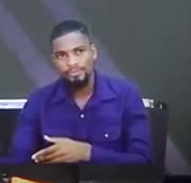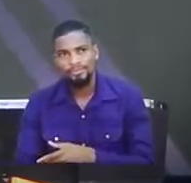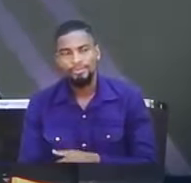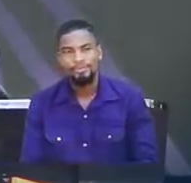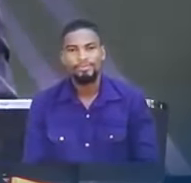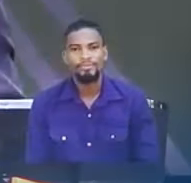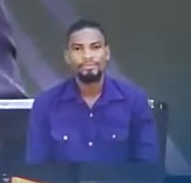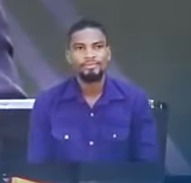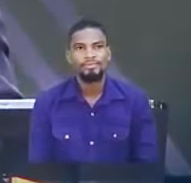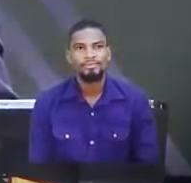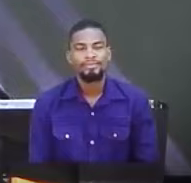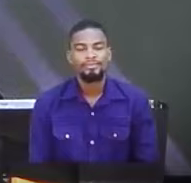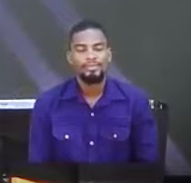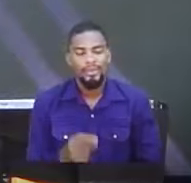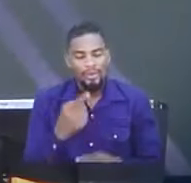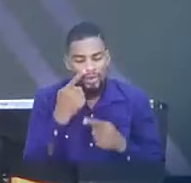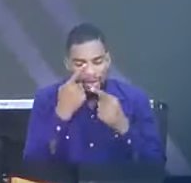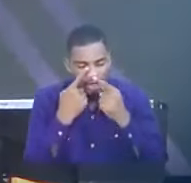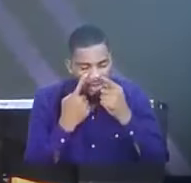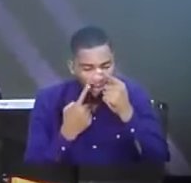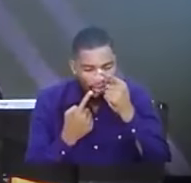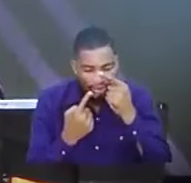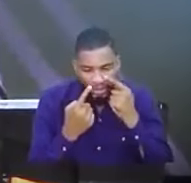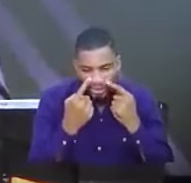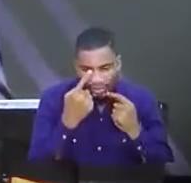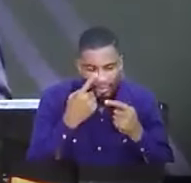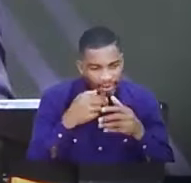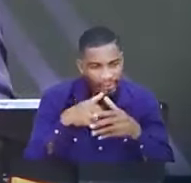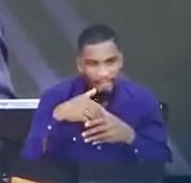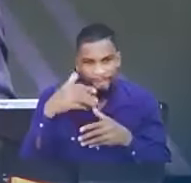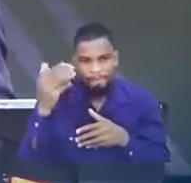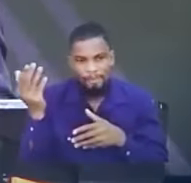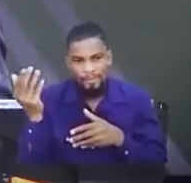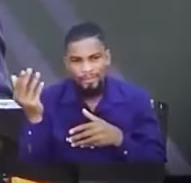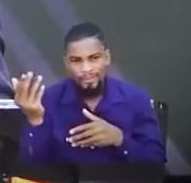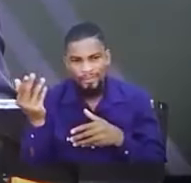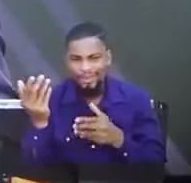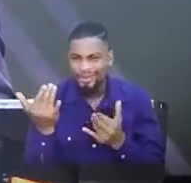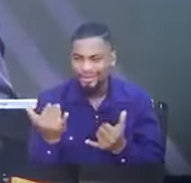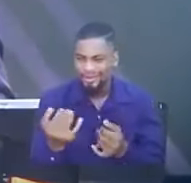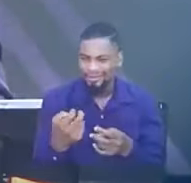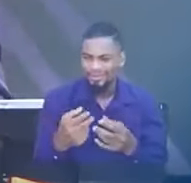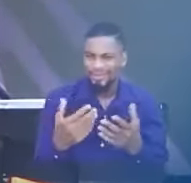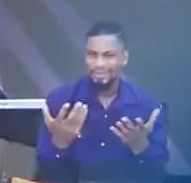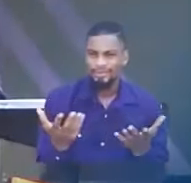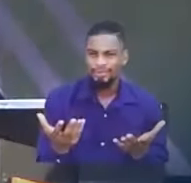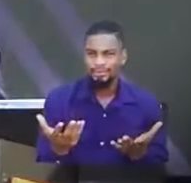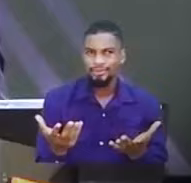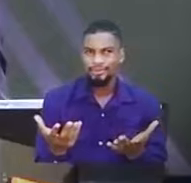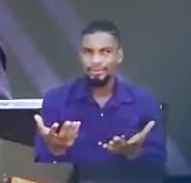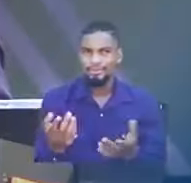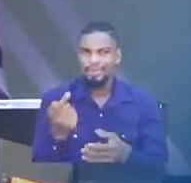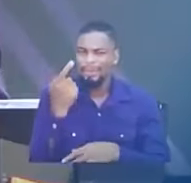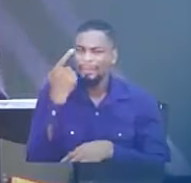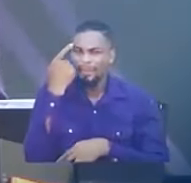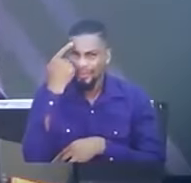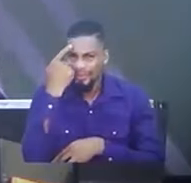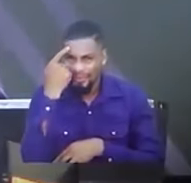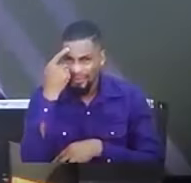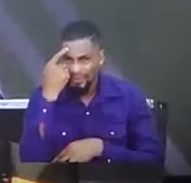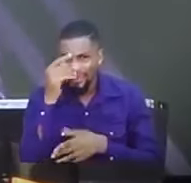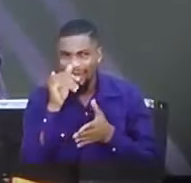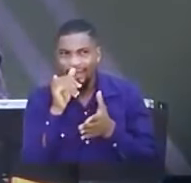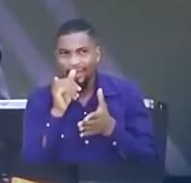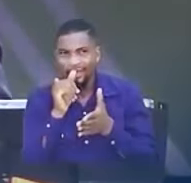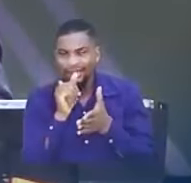Weeping aloud as she went. What is going on here? I thought he claimed in